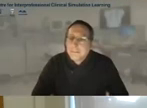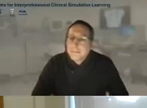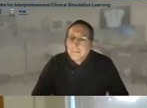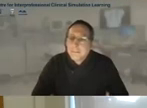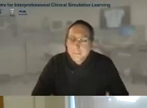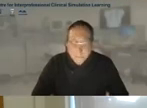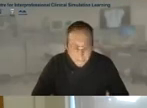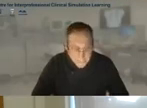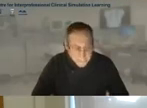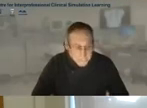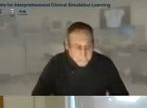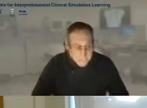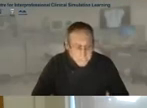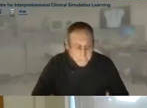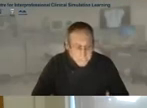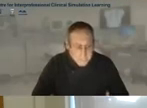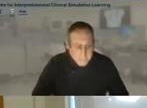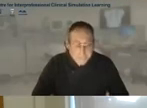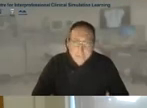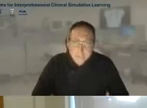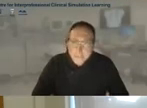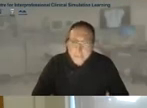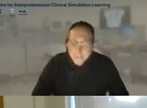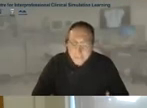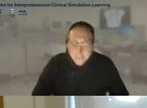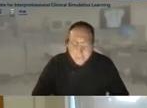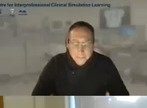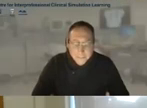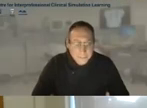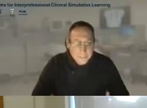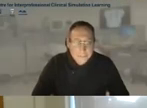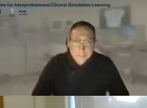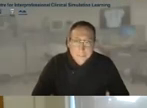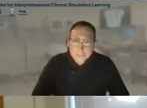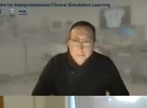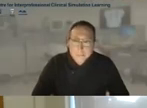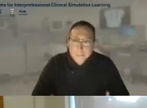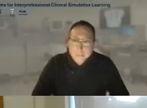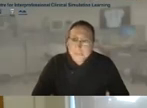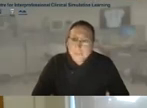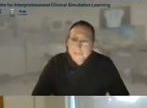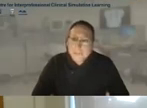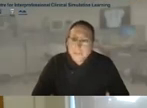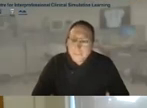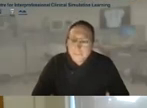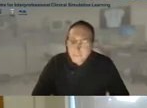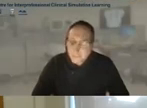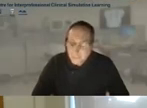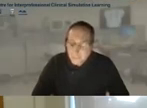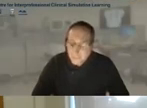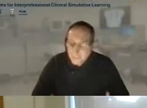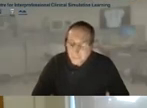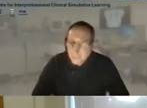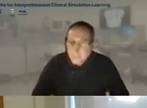for the answers that the staff would bring to them and boosting their confidence. So once they realized